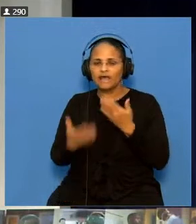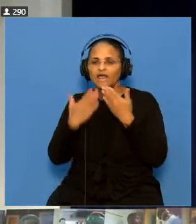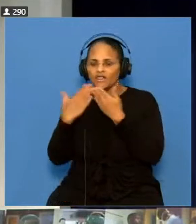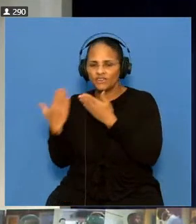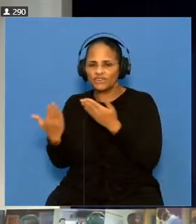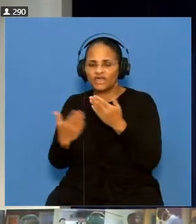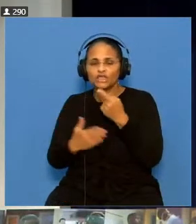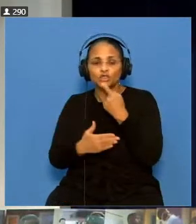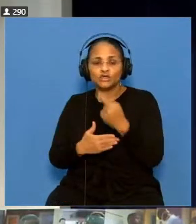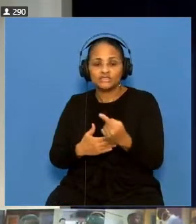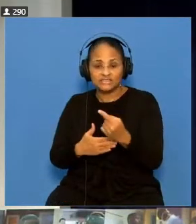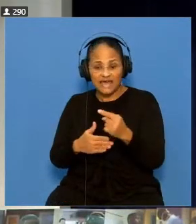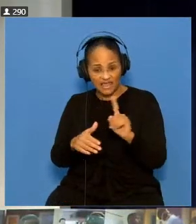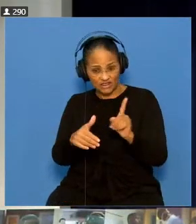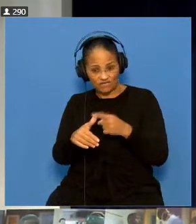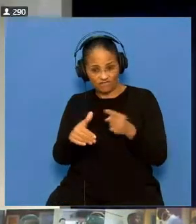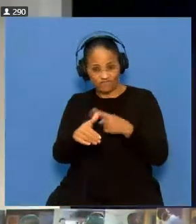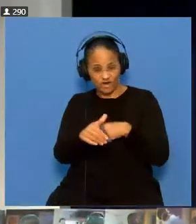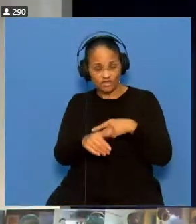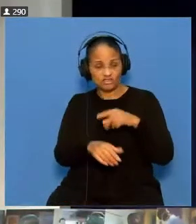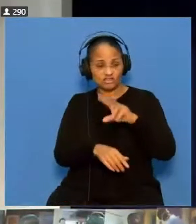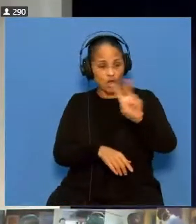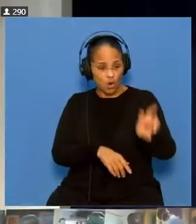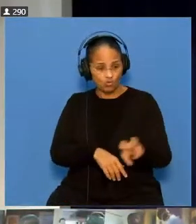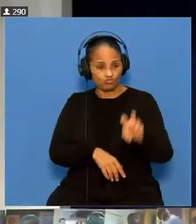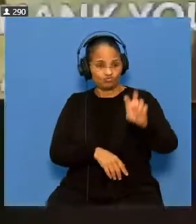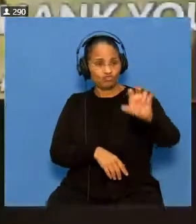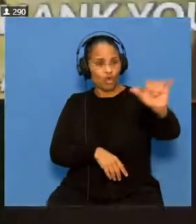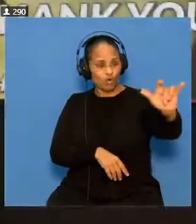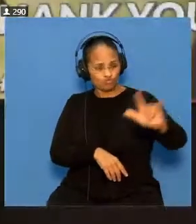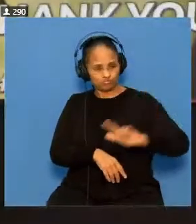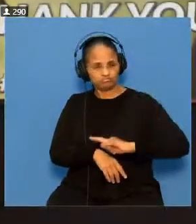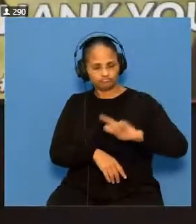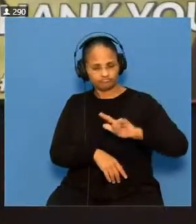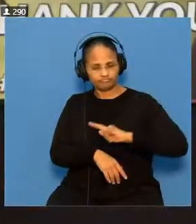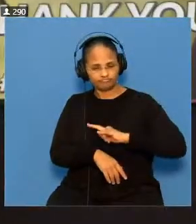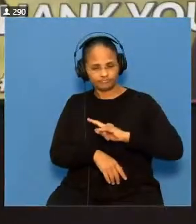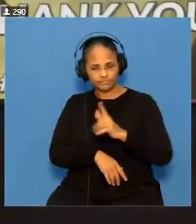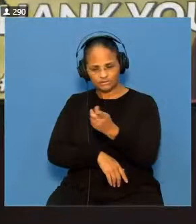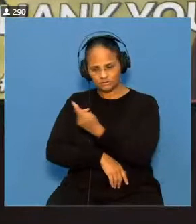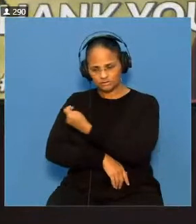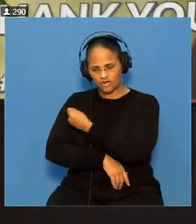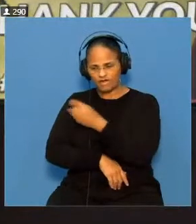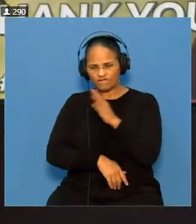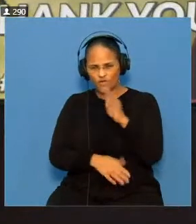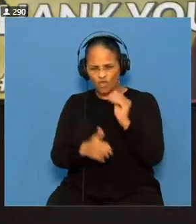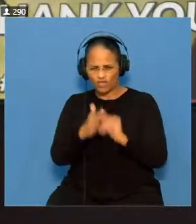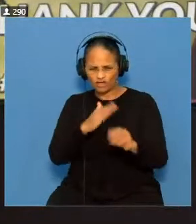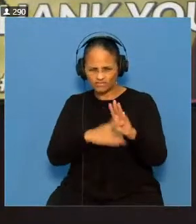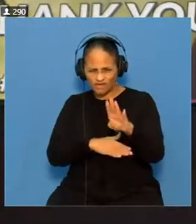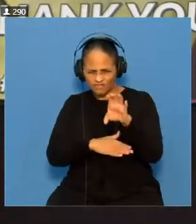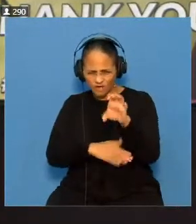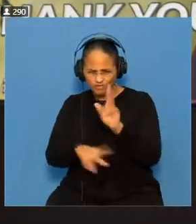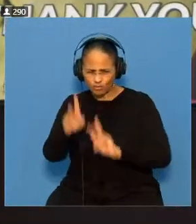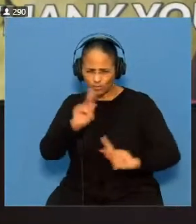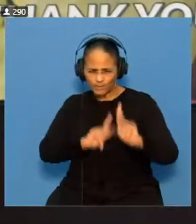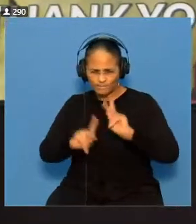you. Yes. You said that this first batch that's coming in on Friday is going to provide protection for 4,500 people. Correct.